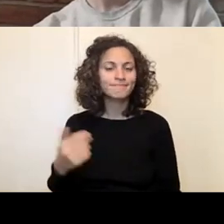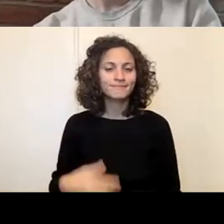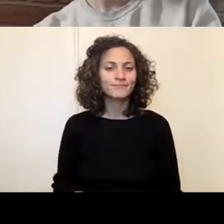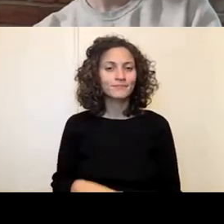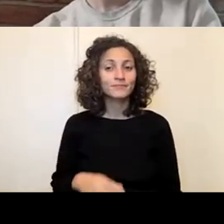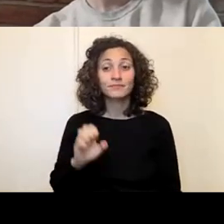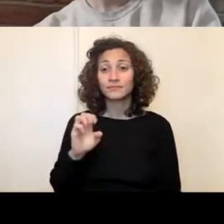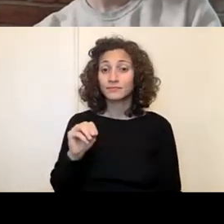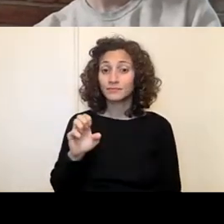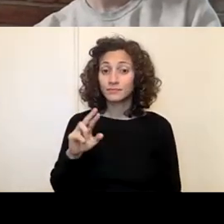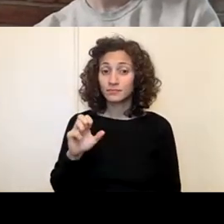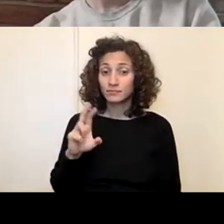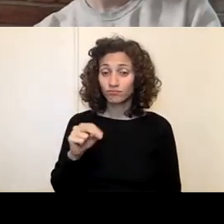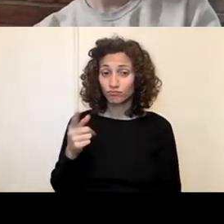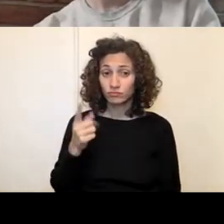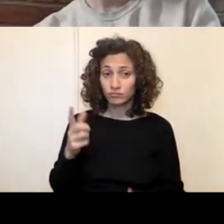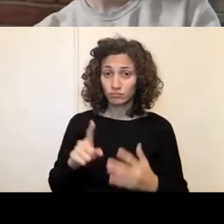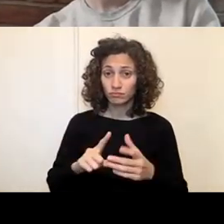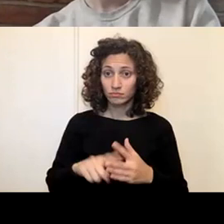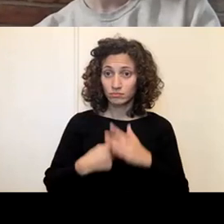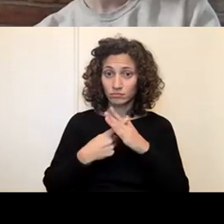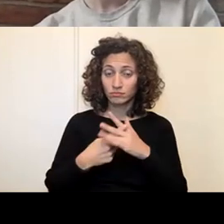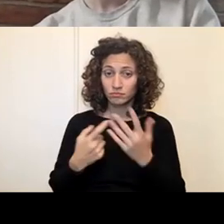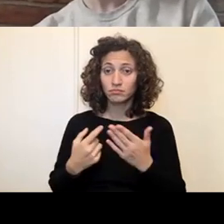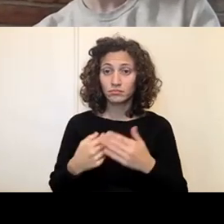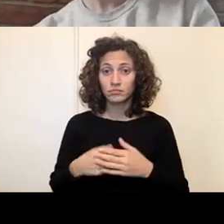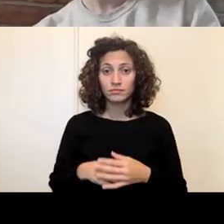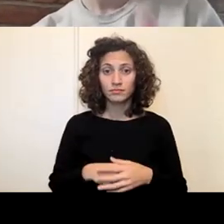Emerson, do you want to go first?